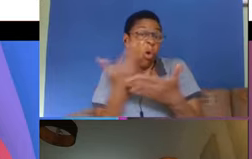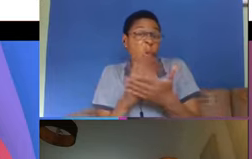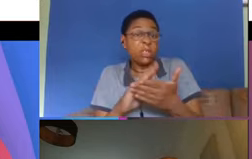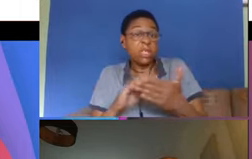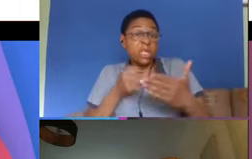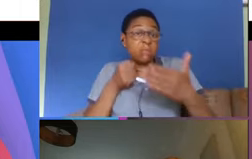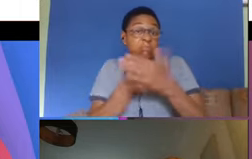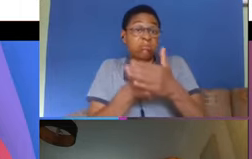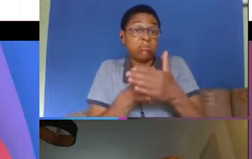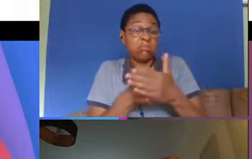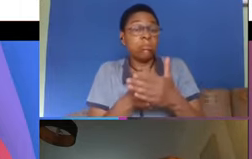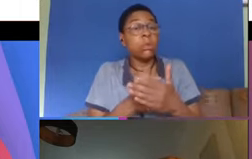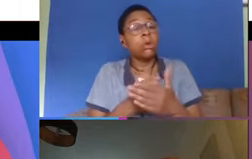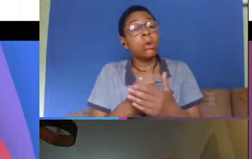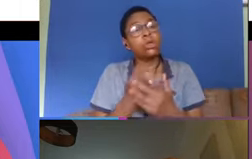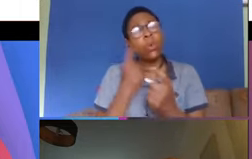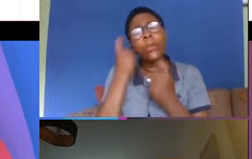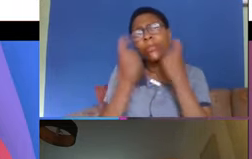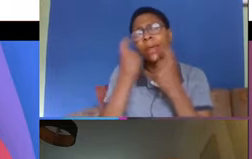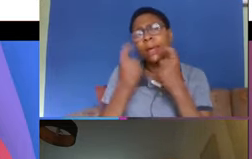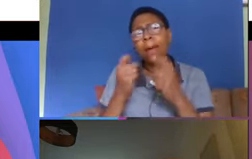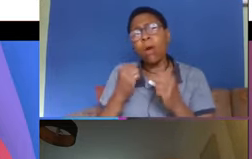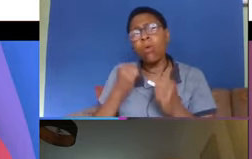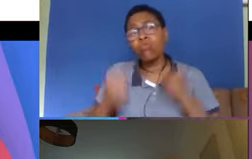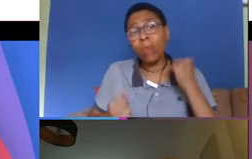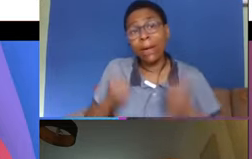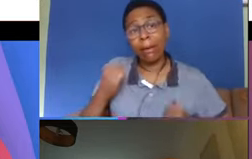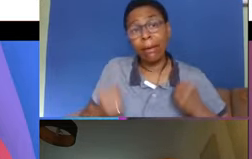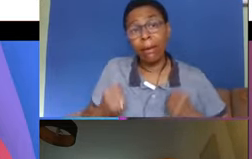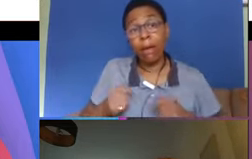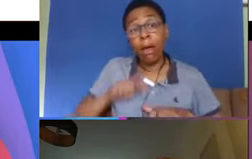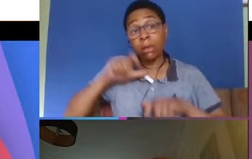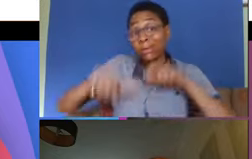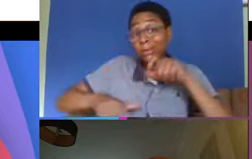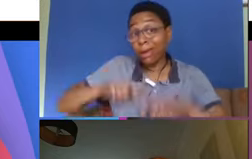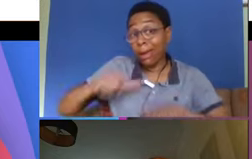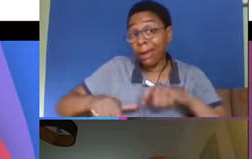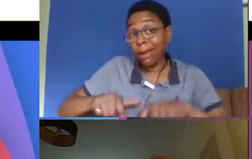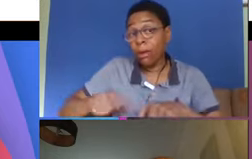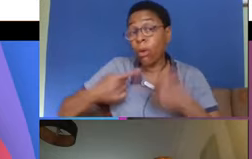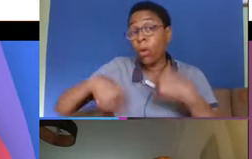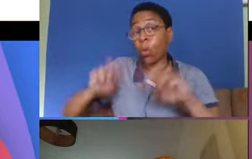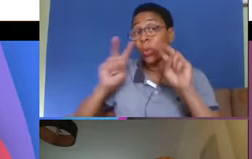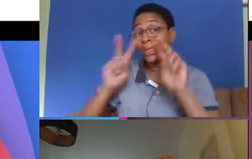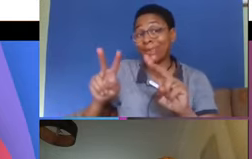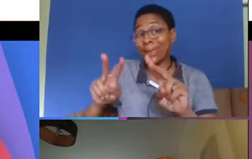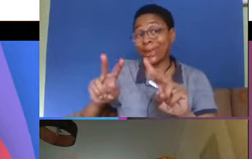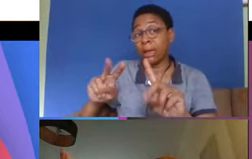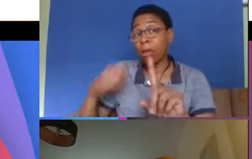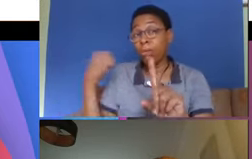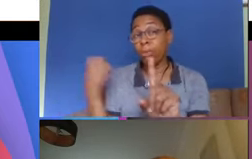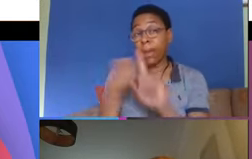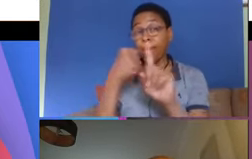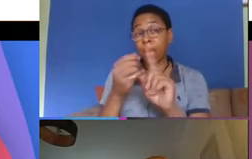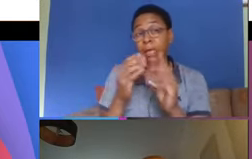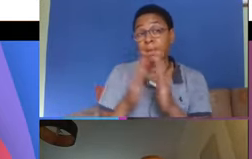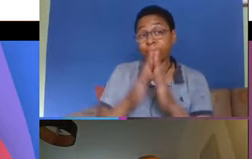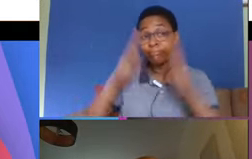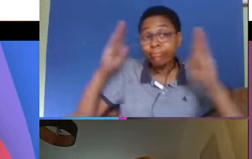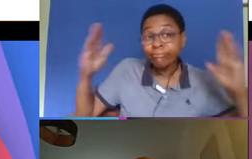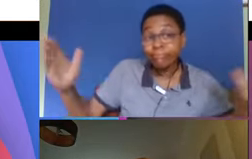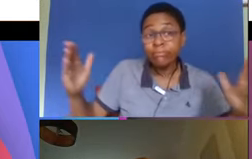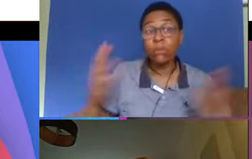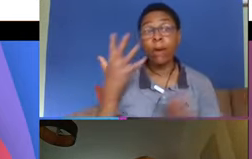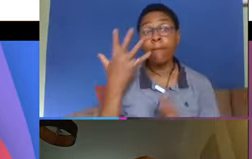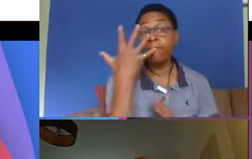cycling, again, these were on models, we're seeing a sort of a 5 meter effect of how the droplets sort